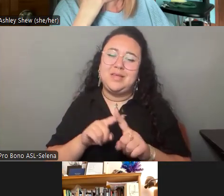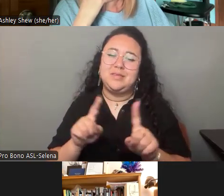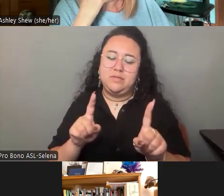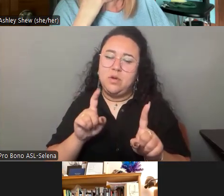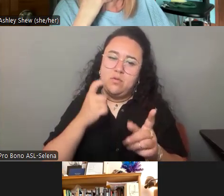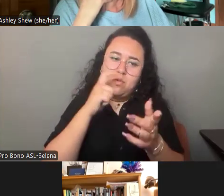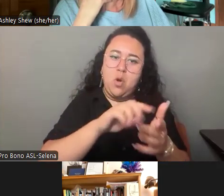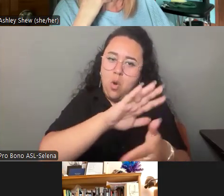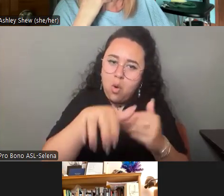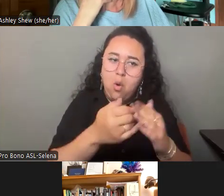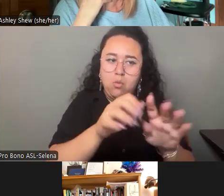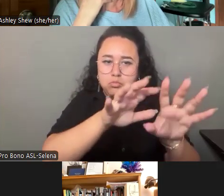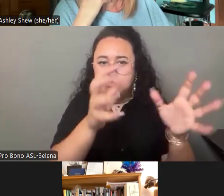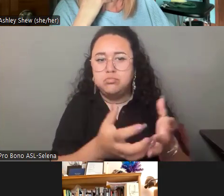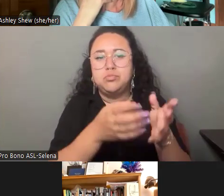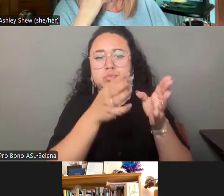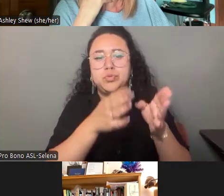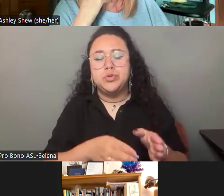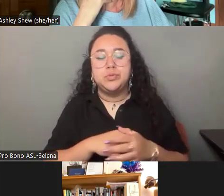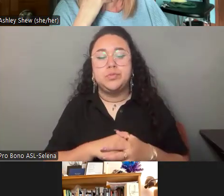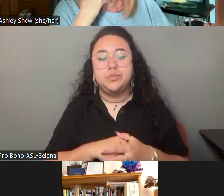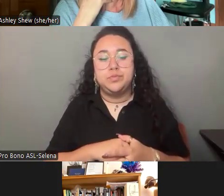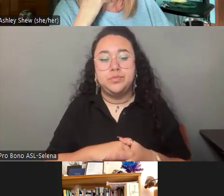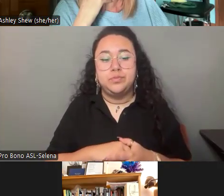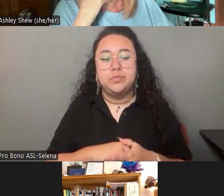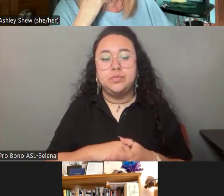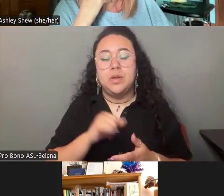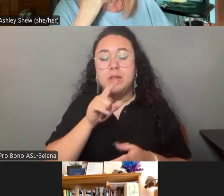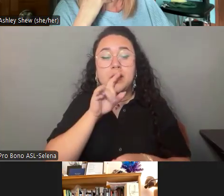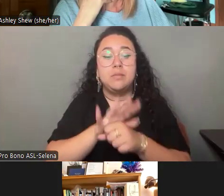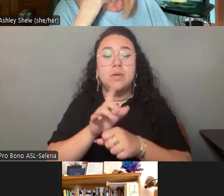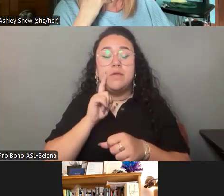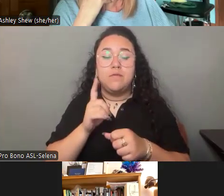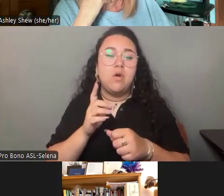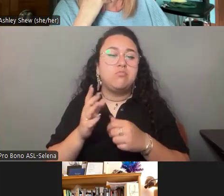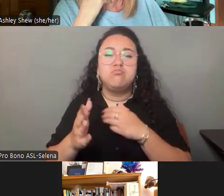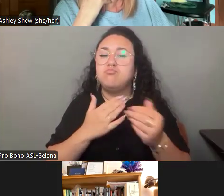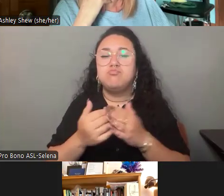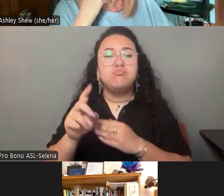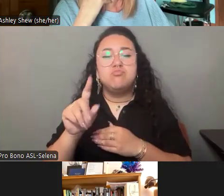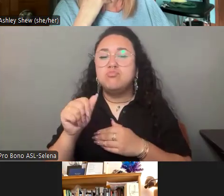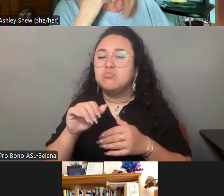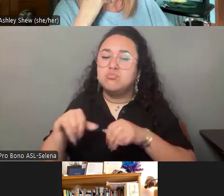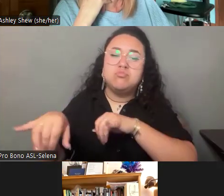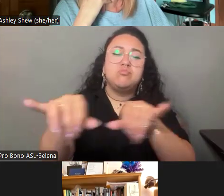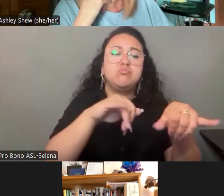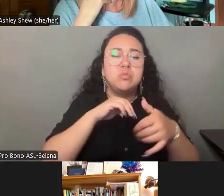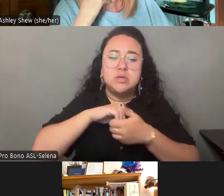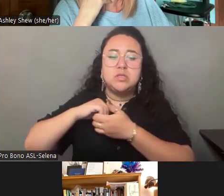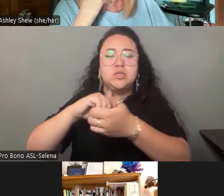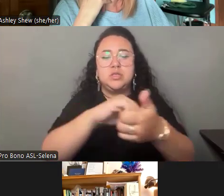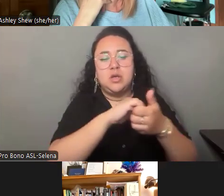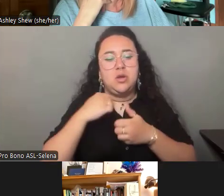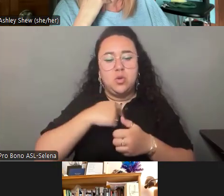then again, this commitment to cross disability solidarity, this notion that, as it says, we honor the